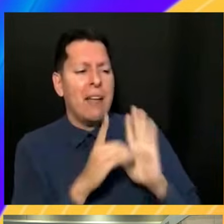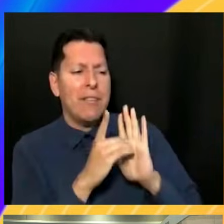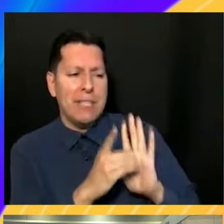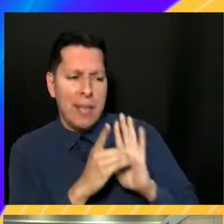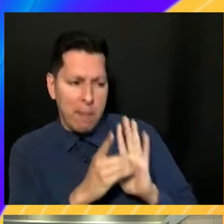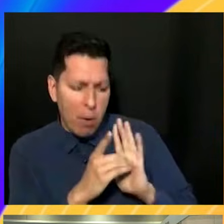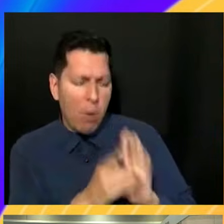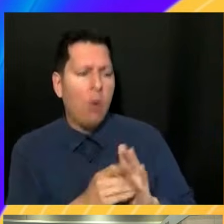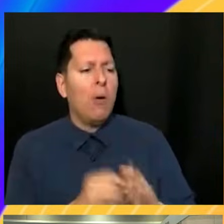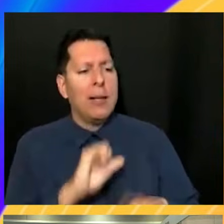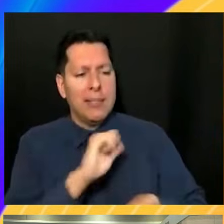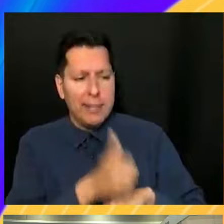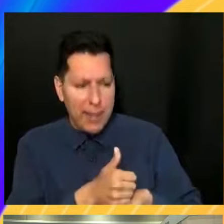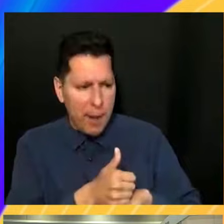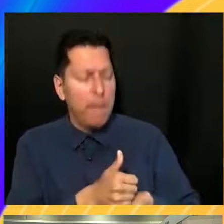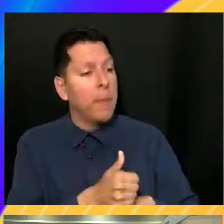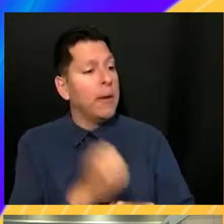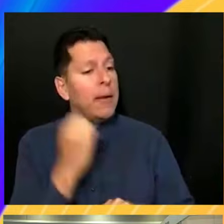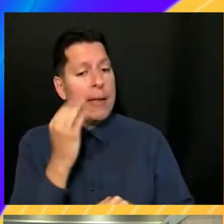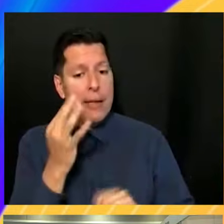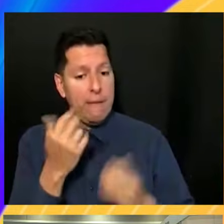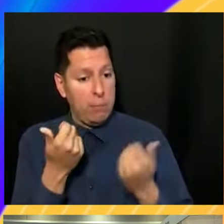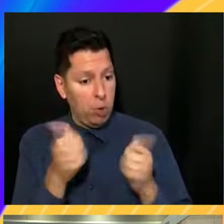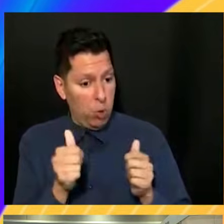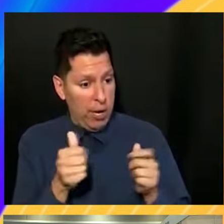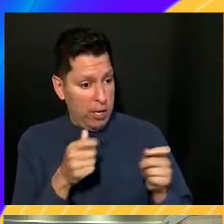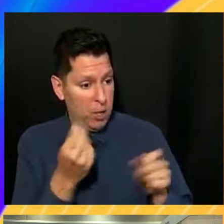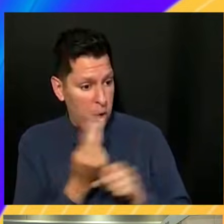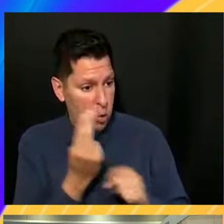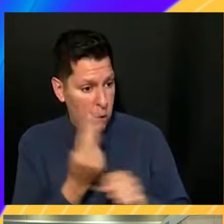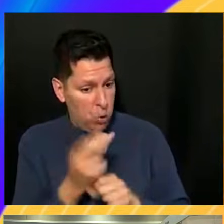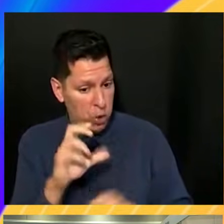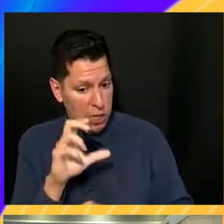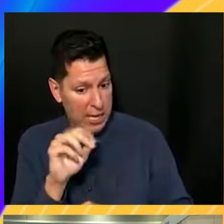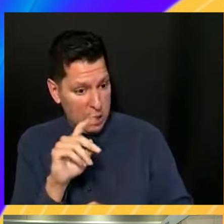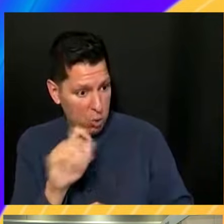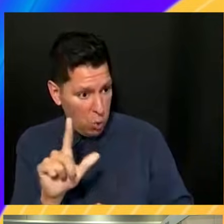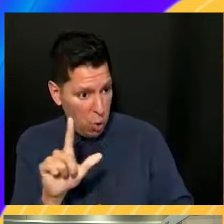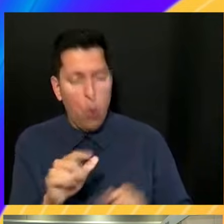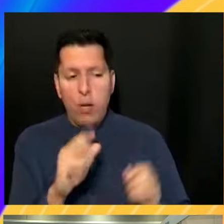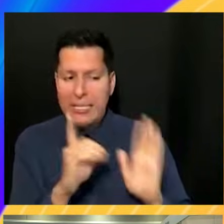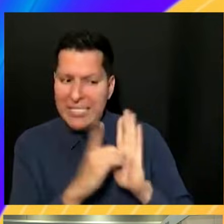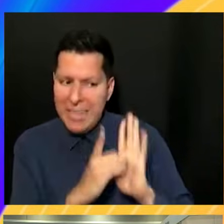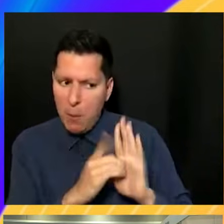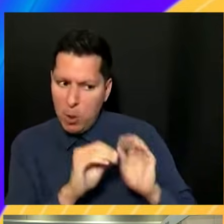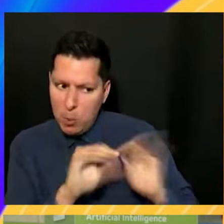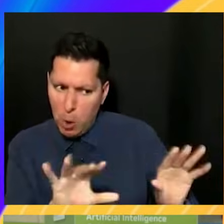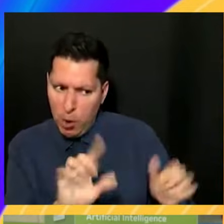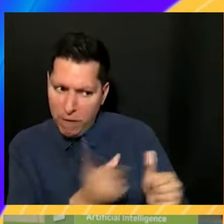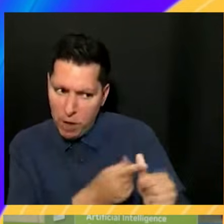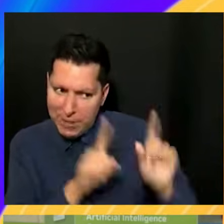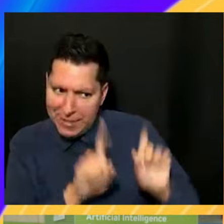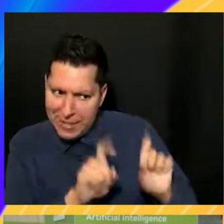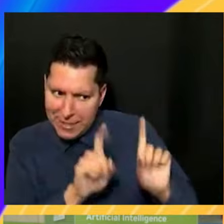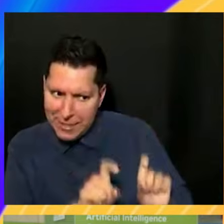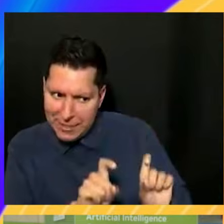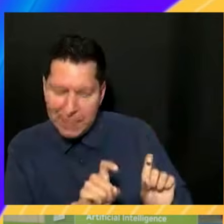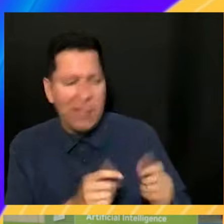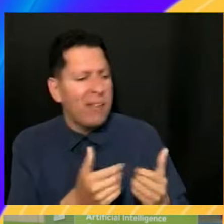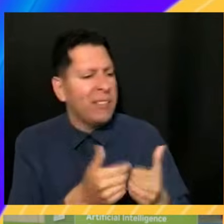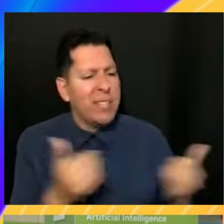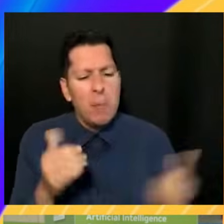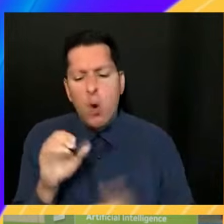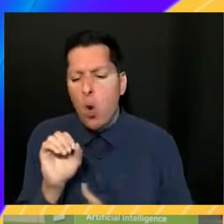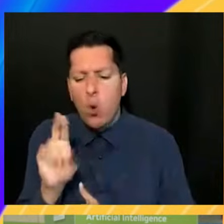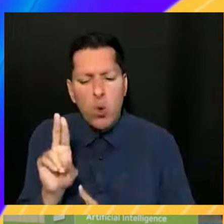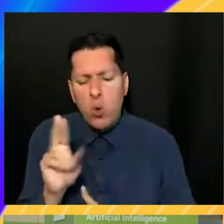OU, and if I'm trying a new control, I deploy it in the dev OU first, or you have a separate OU just for testing or something, right? Yeah.